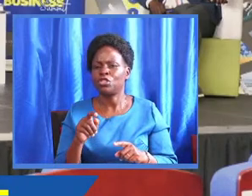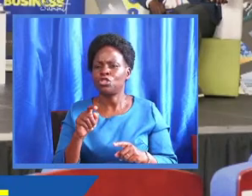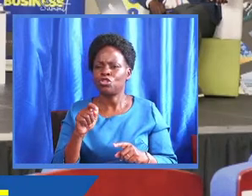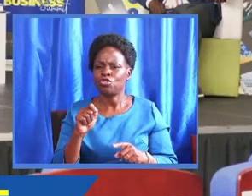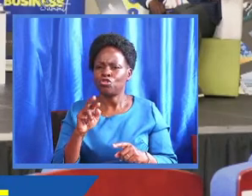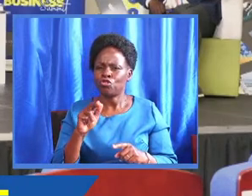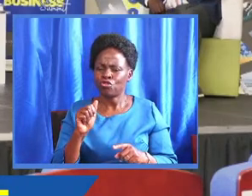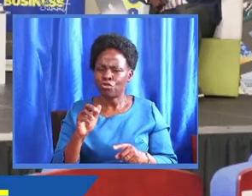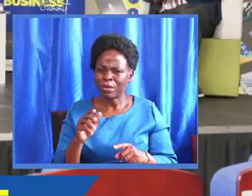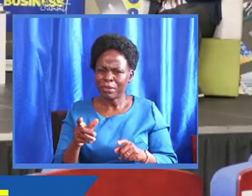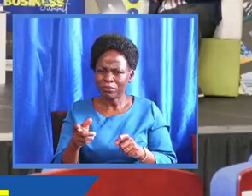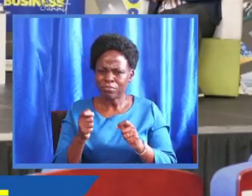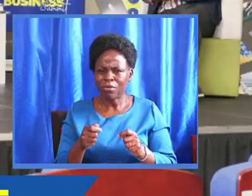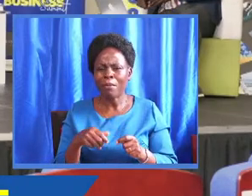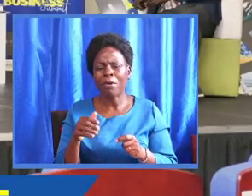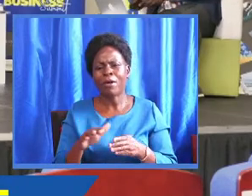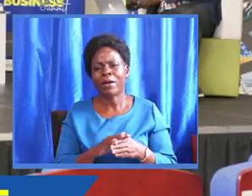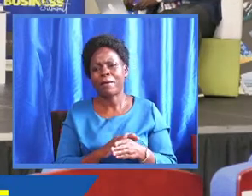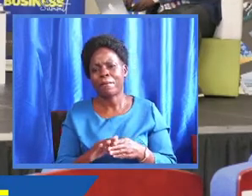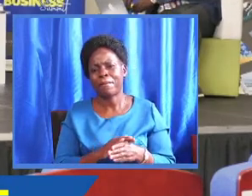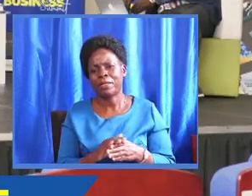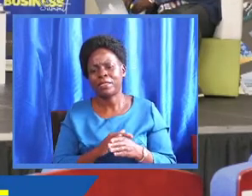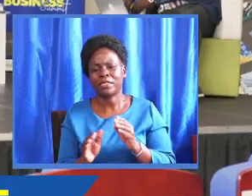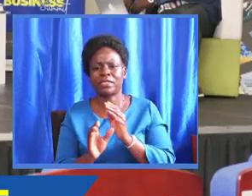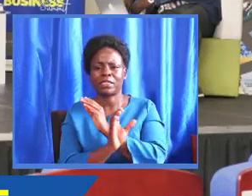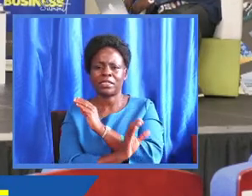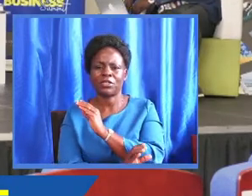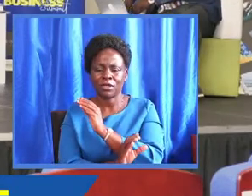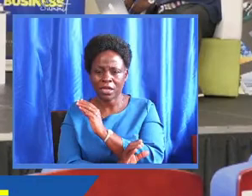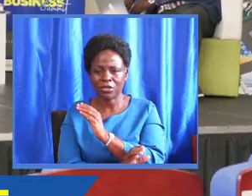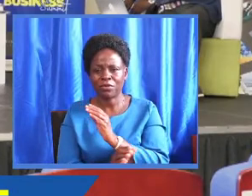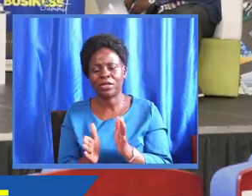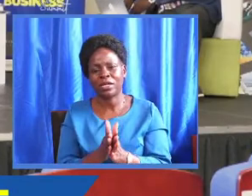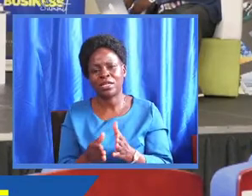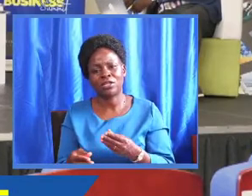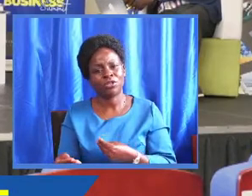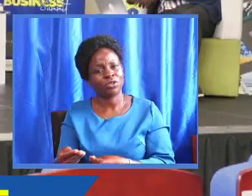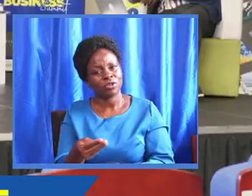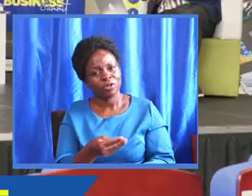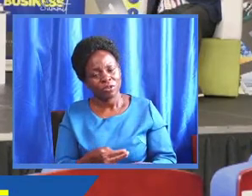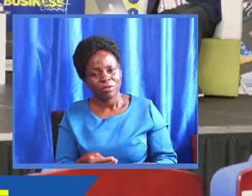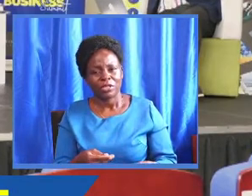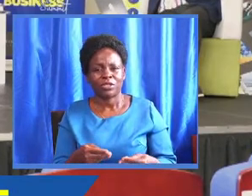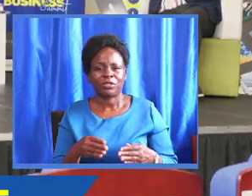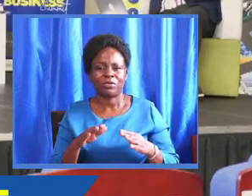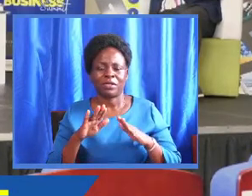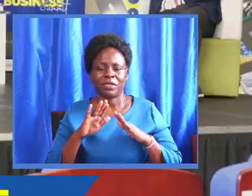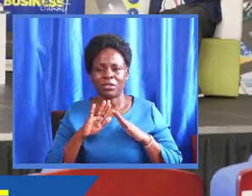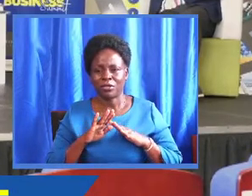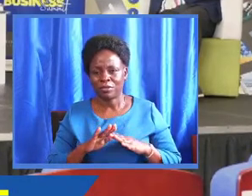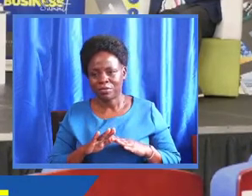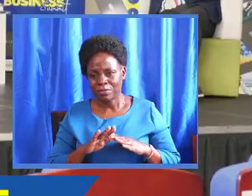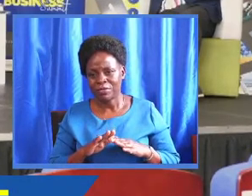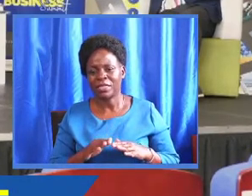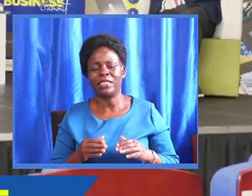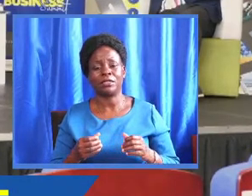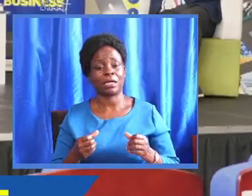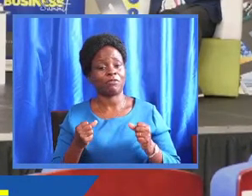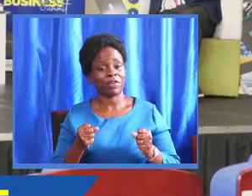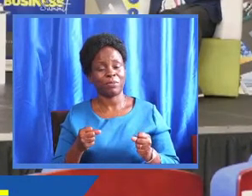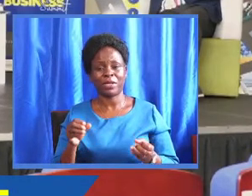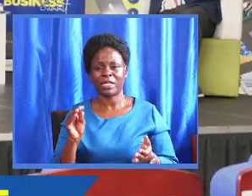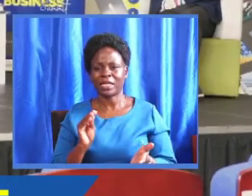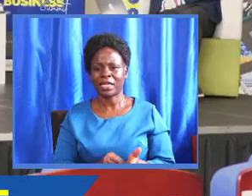more business into the country and into the economy, so that our hospitality sector also becomes vibrant again. We need